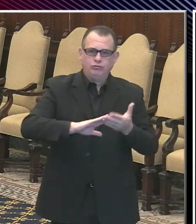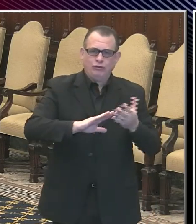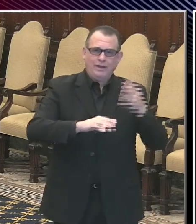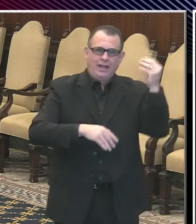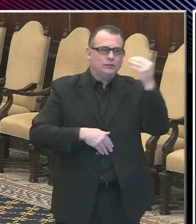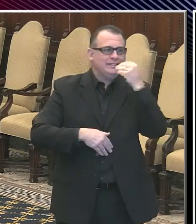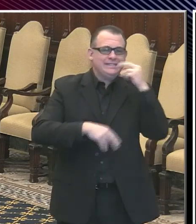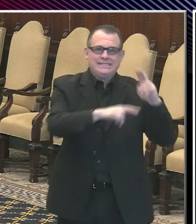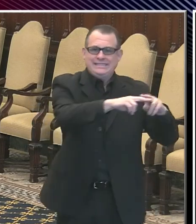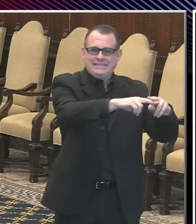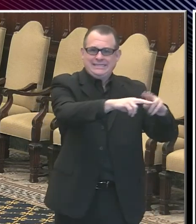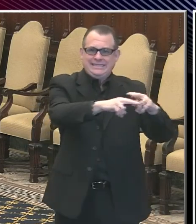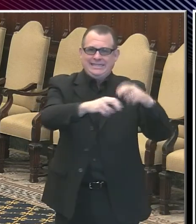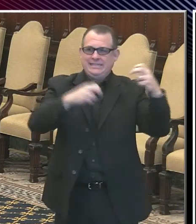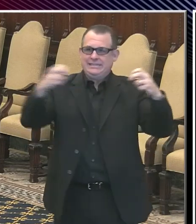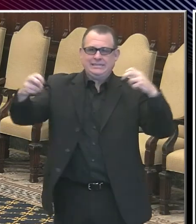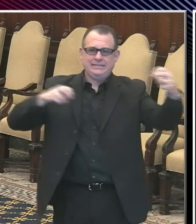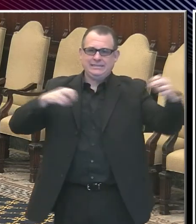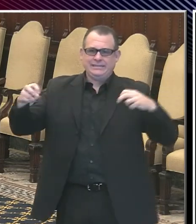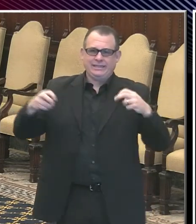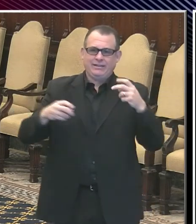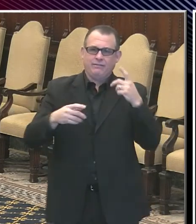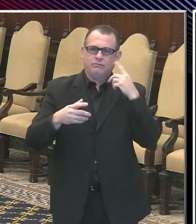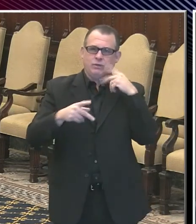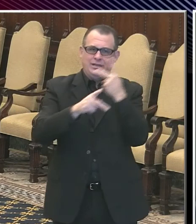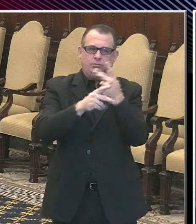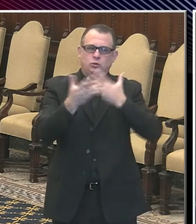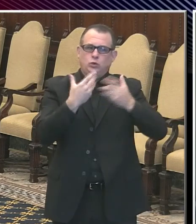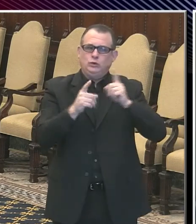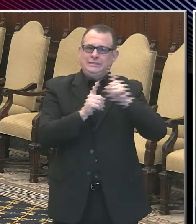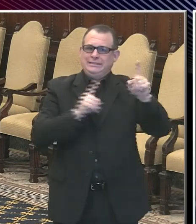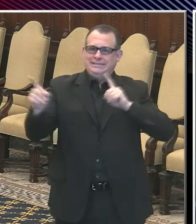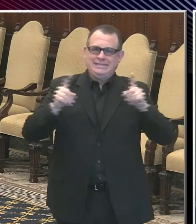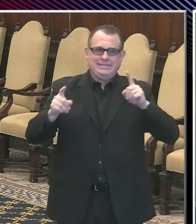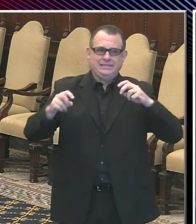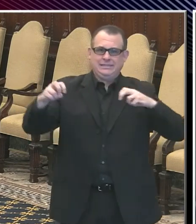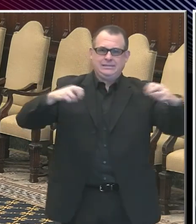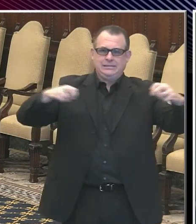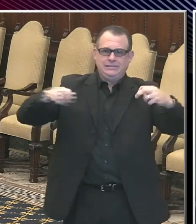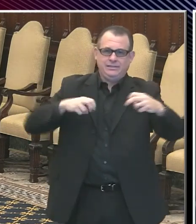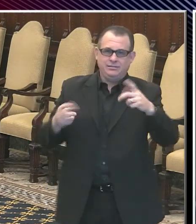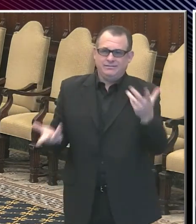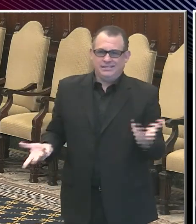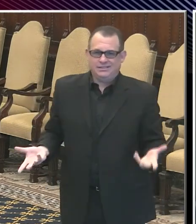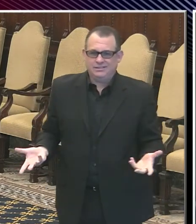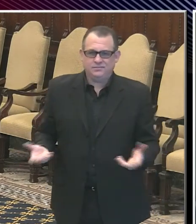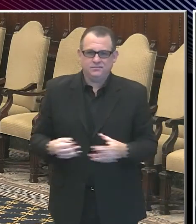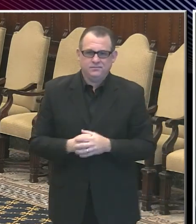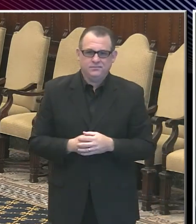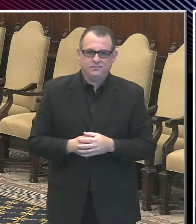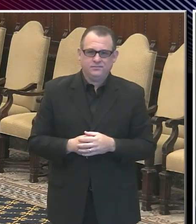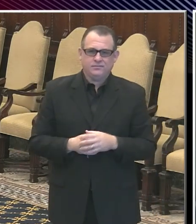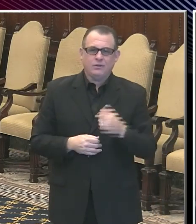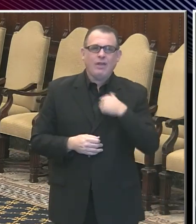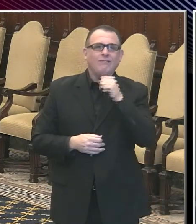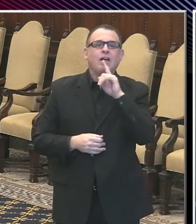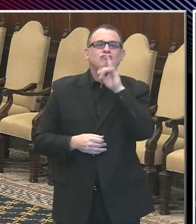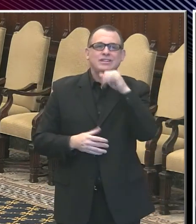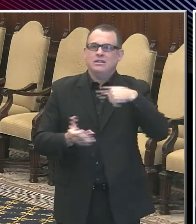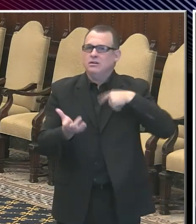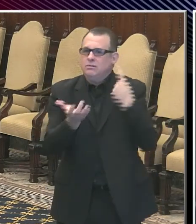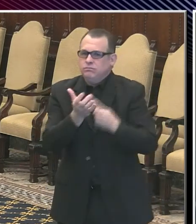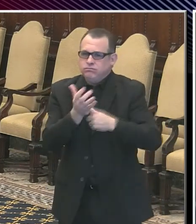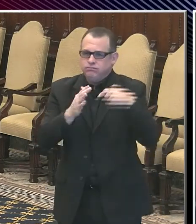patrons are appropriately socially distancing? We have not really thoroughly looked into this question of outdoor seating for